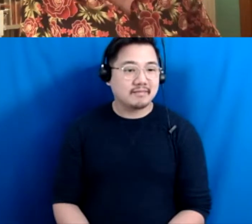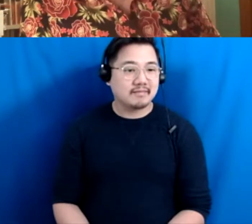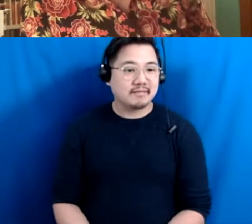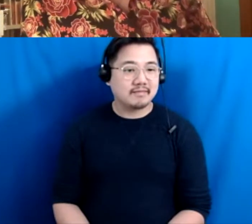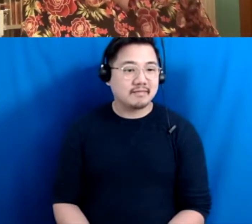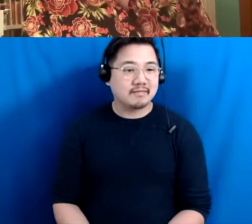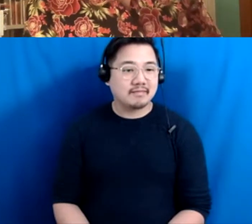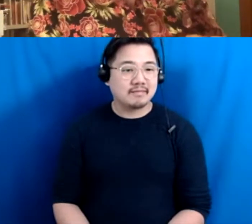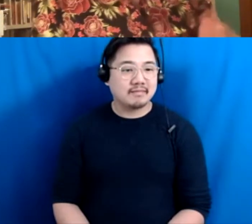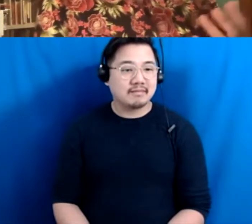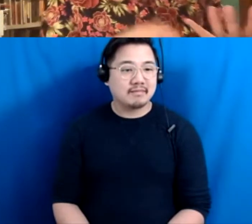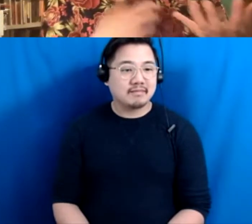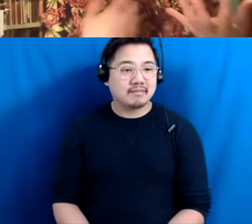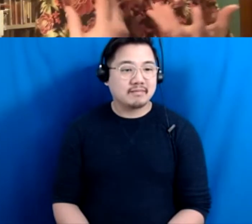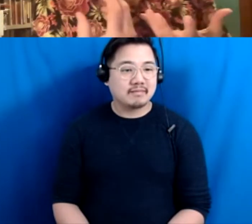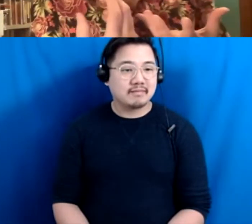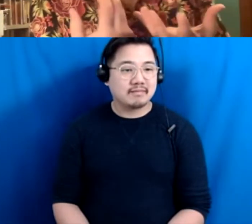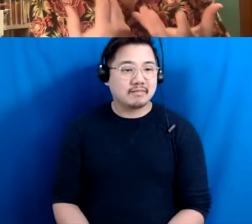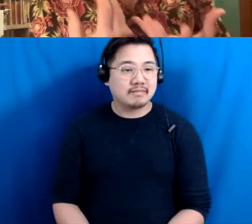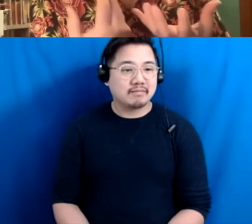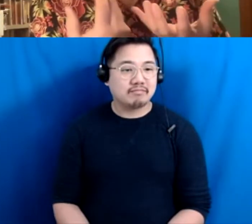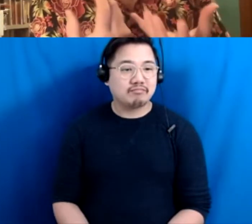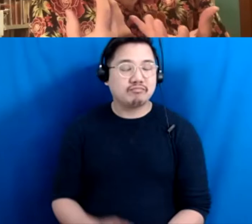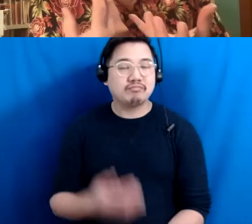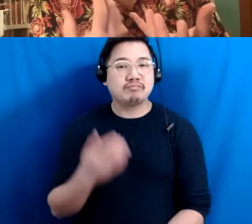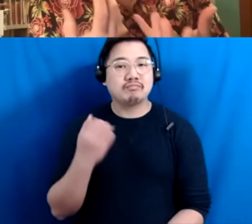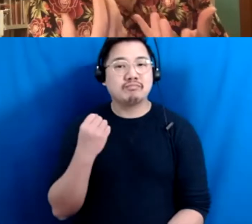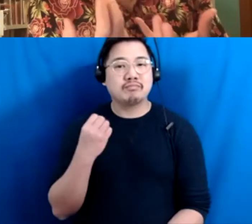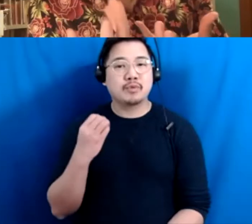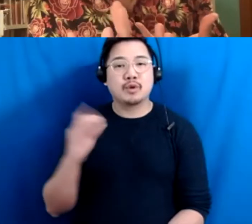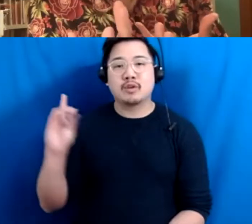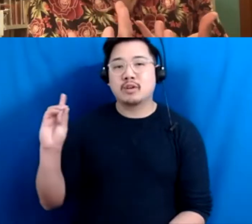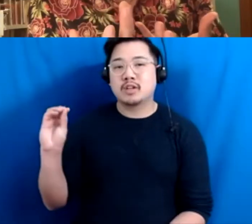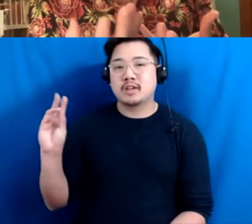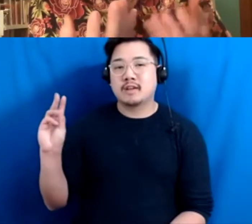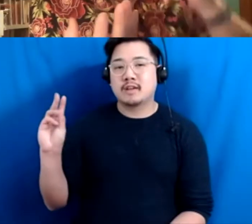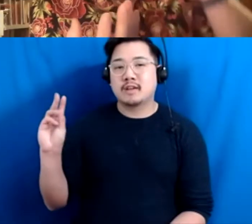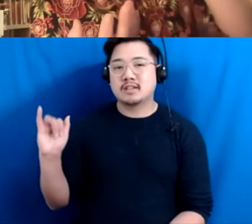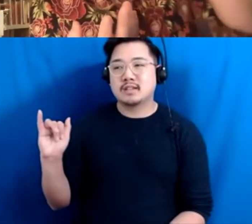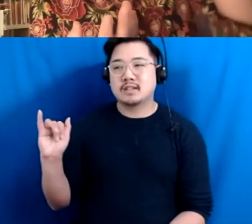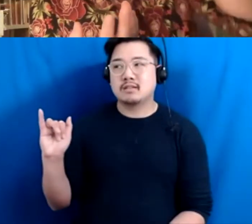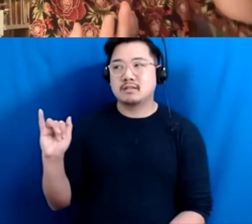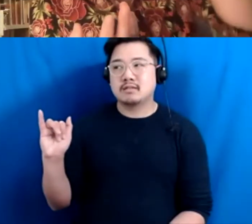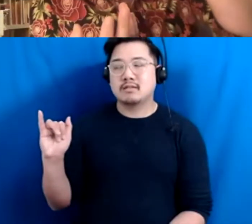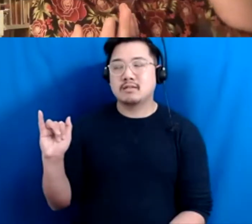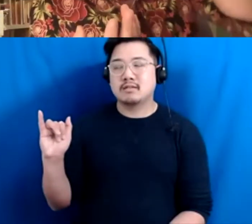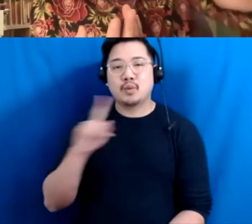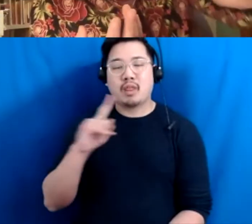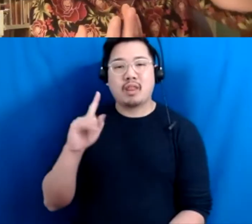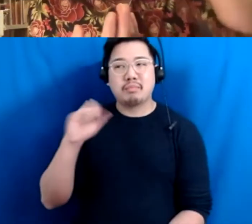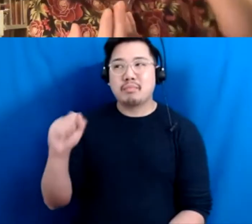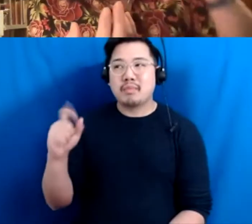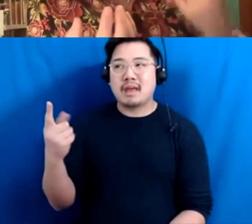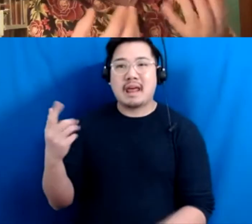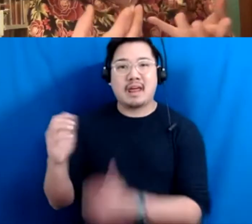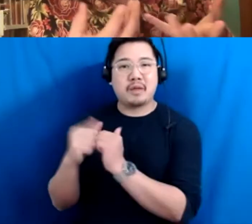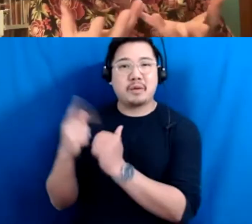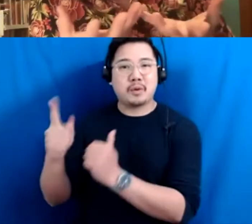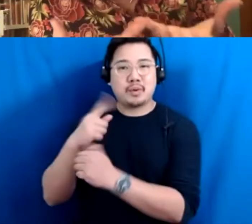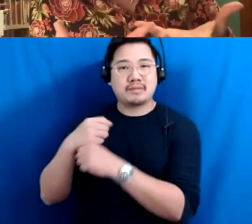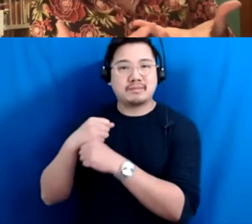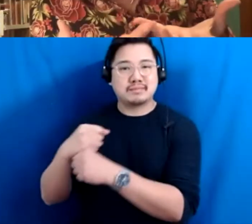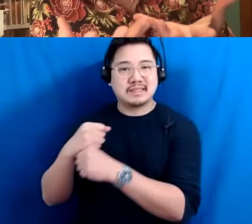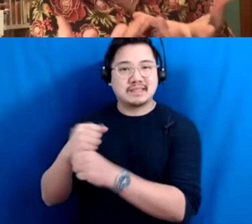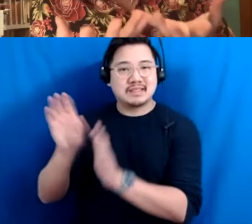I'm fascinated by the way that Dostoevsky creates characters and shows them in action on the page. They